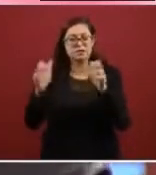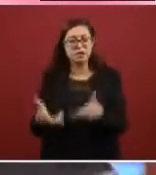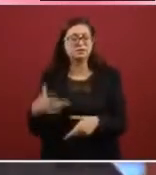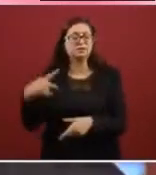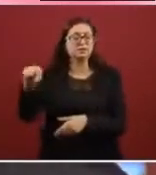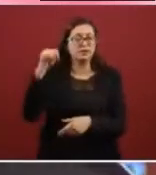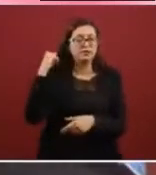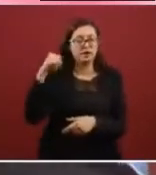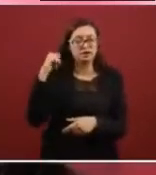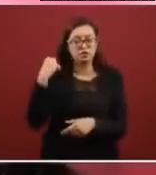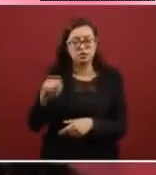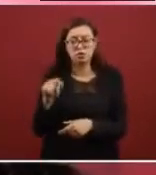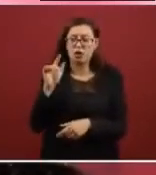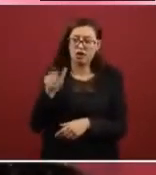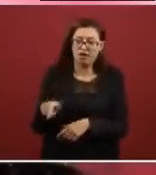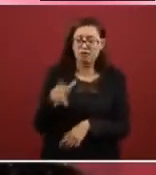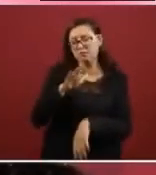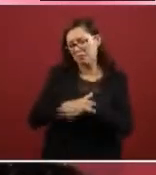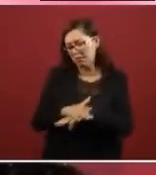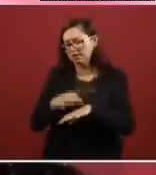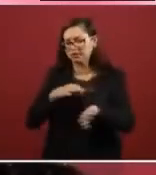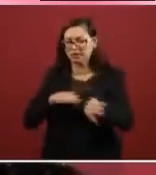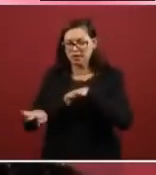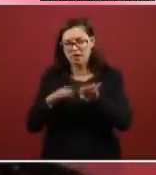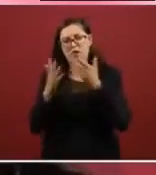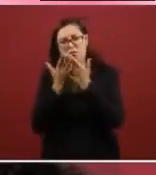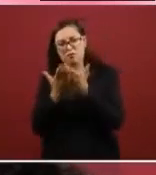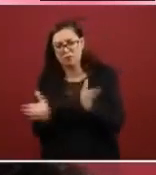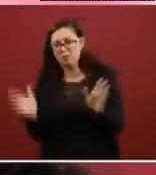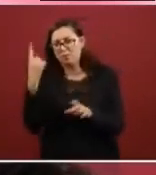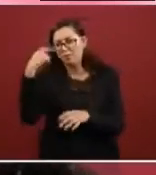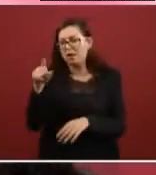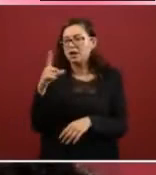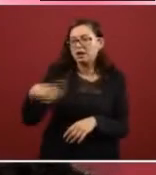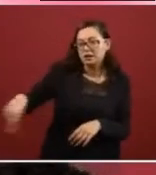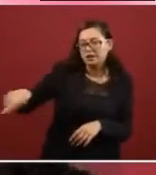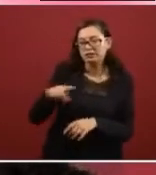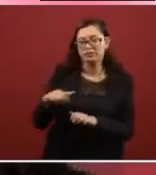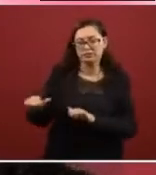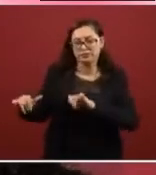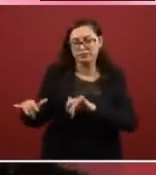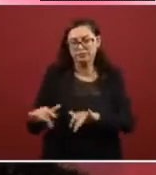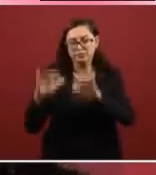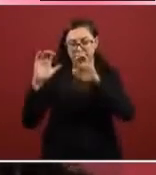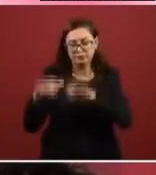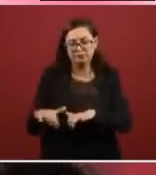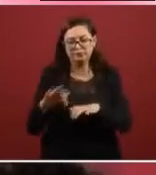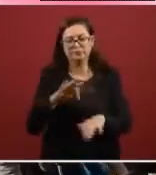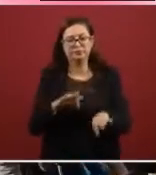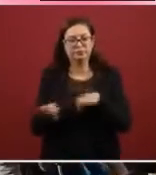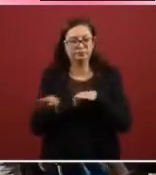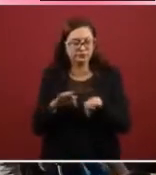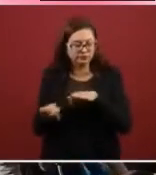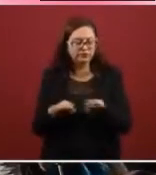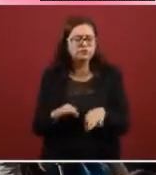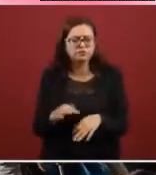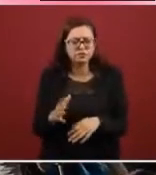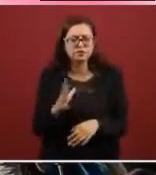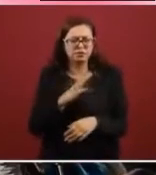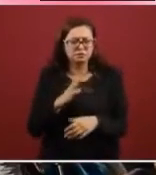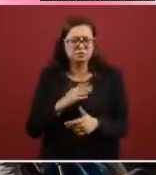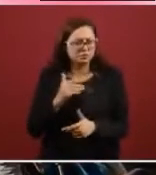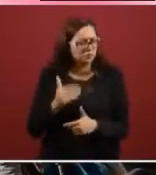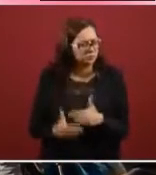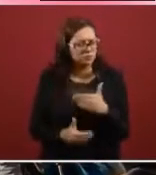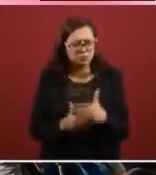principalmente, hectares in this area. And that's la subsecretaría a cargo de that's Javier what the subsecretary is doing, and they're advancing conforme a lo previsto.